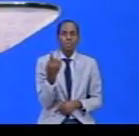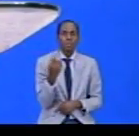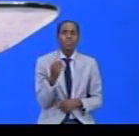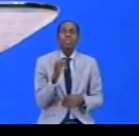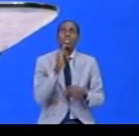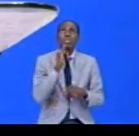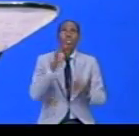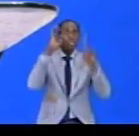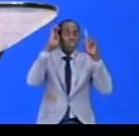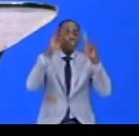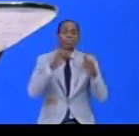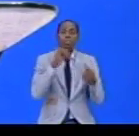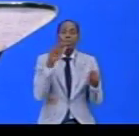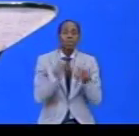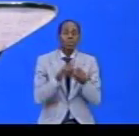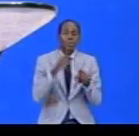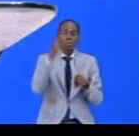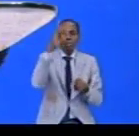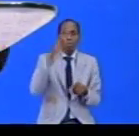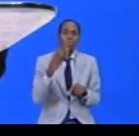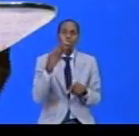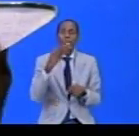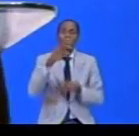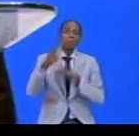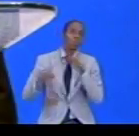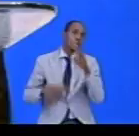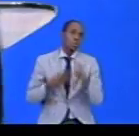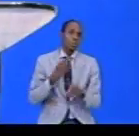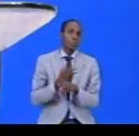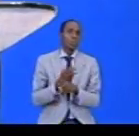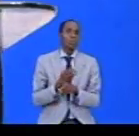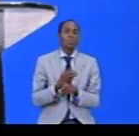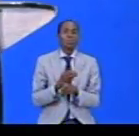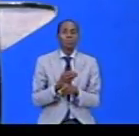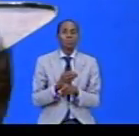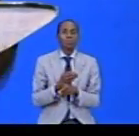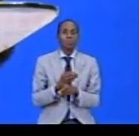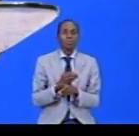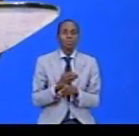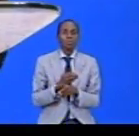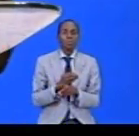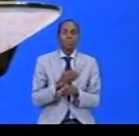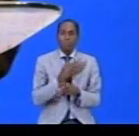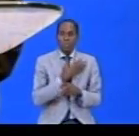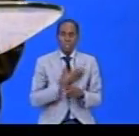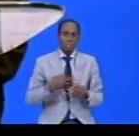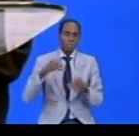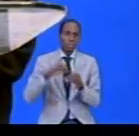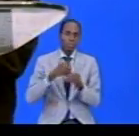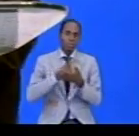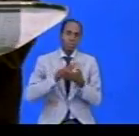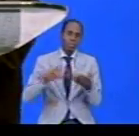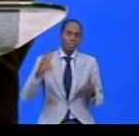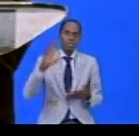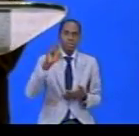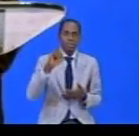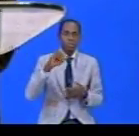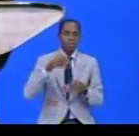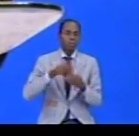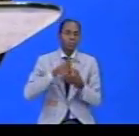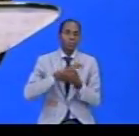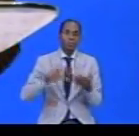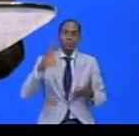the Gentiles yes of the Gentiles also and then in bastacity in